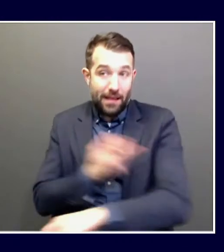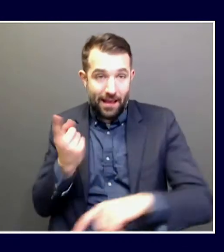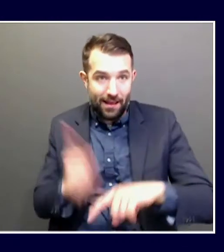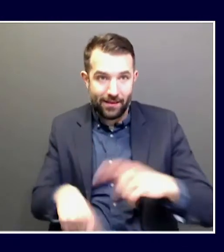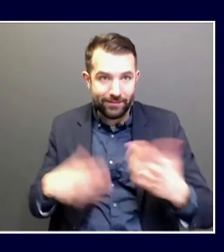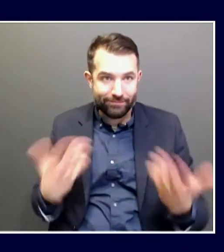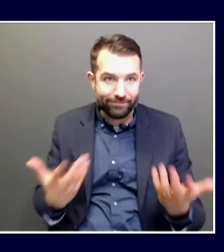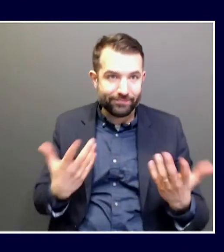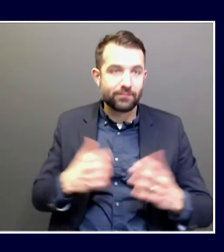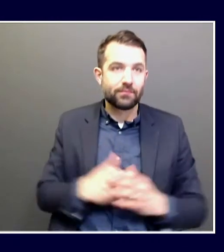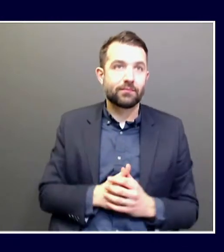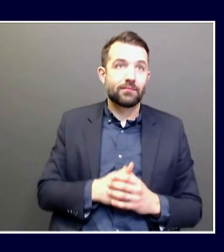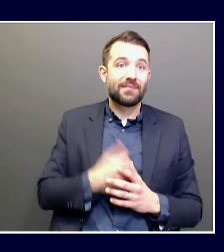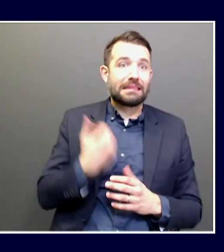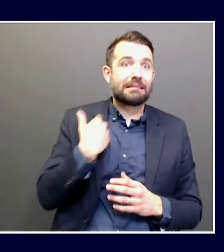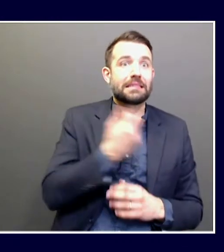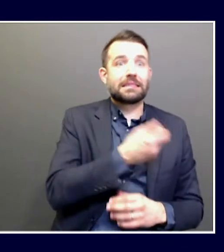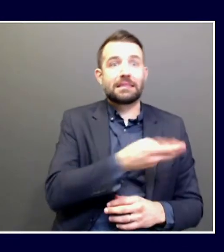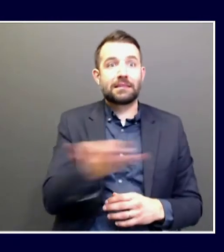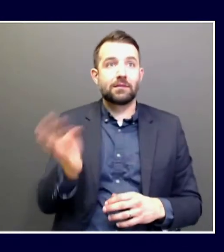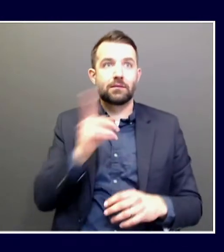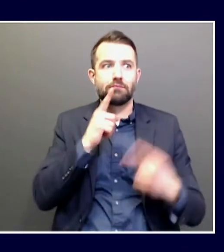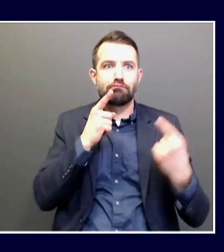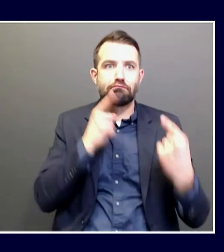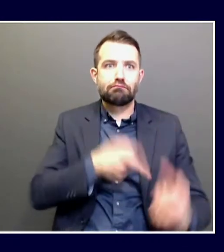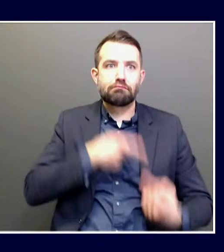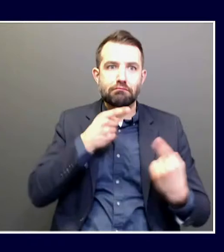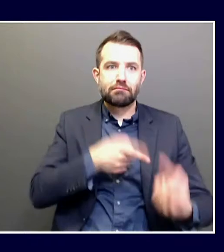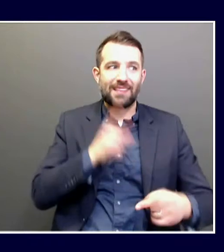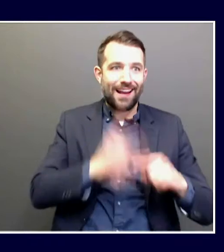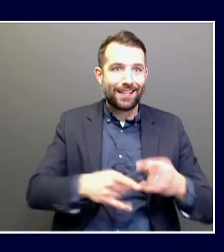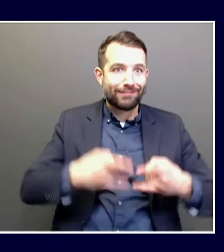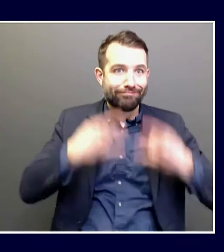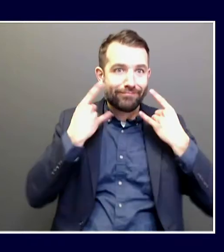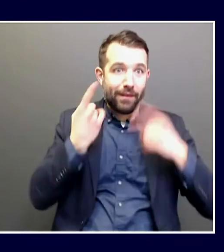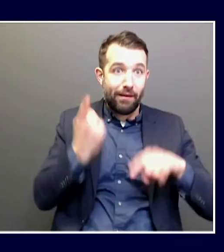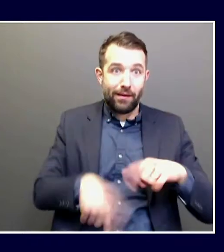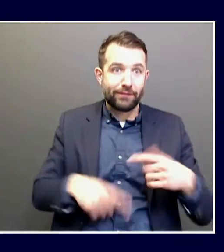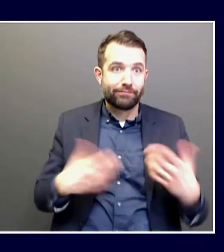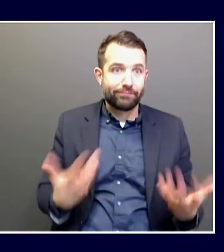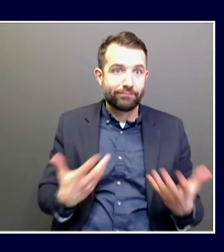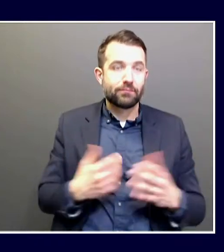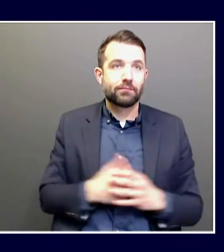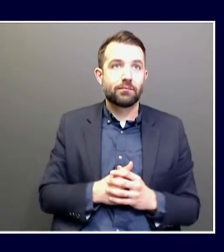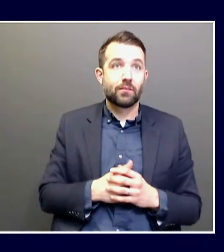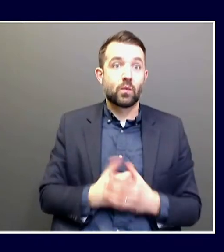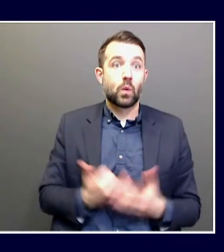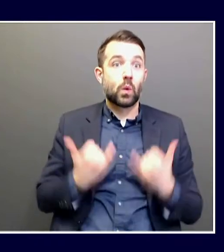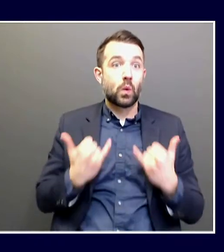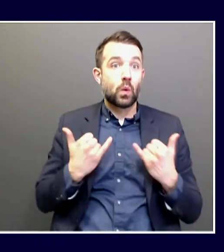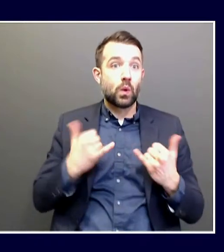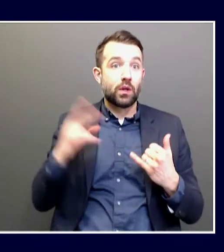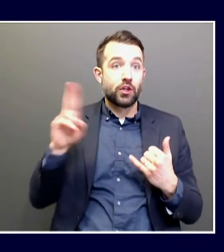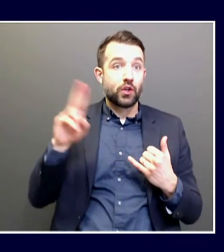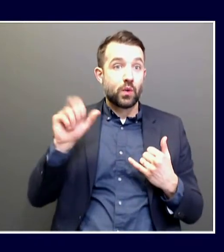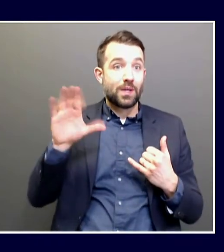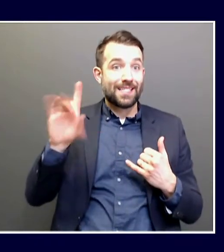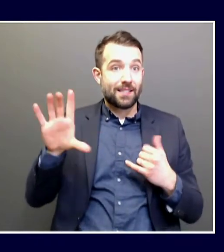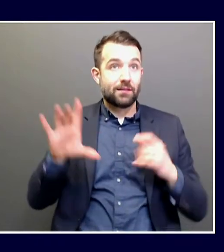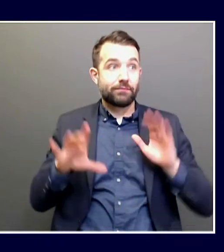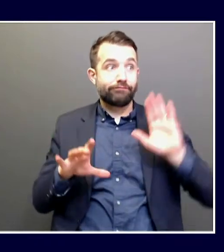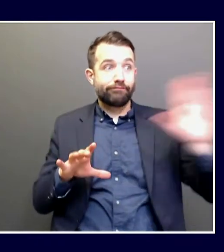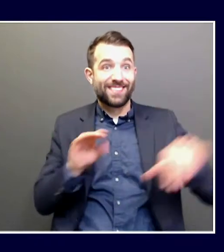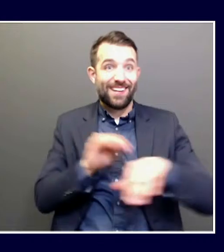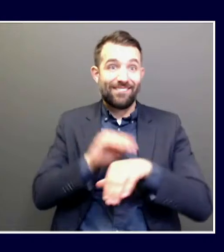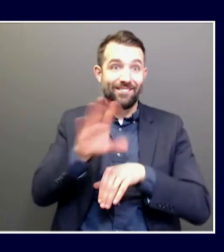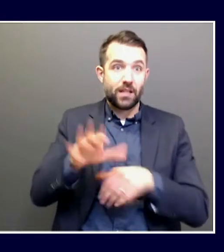mask wearing. So at this point, the previous US CDC guidance is what we recommend for Maine child care providers. Got